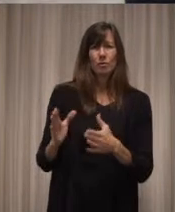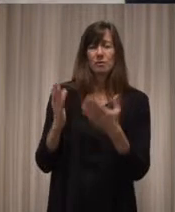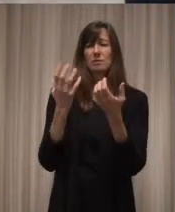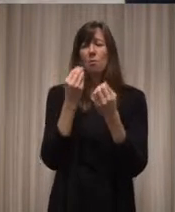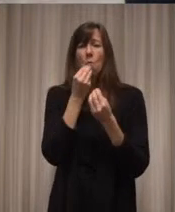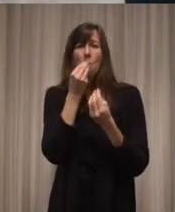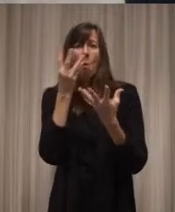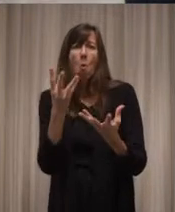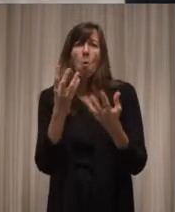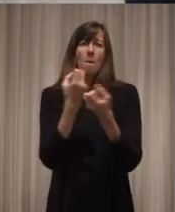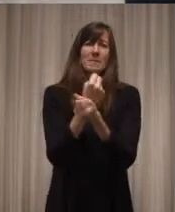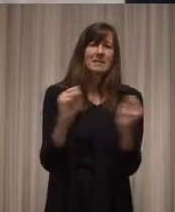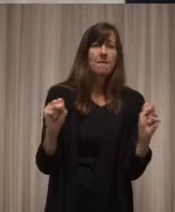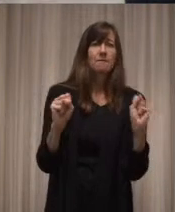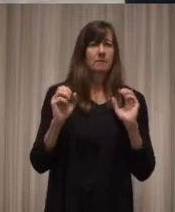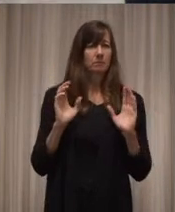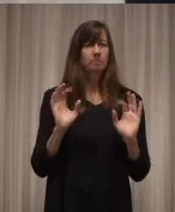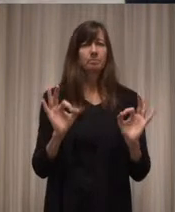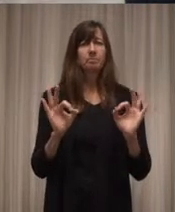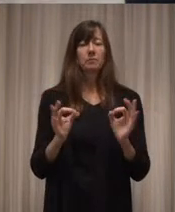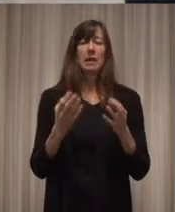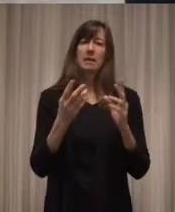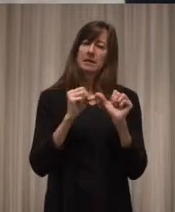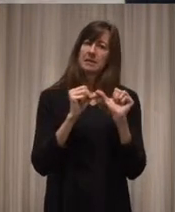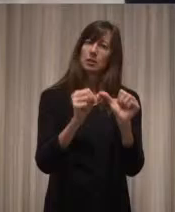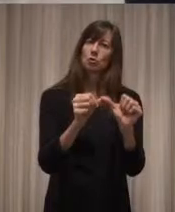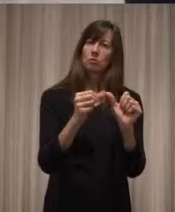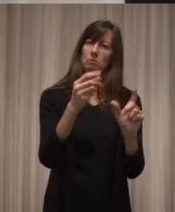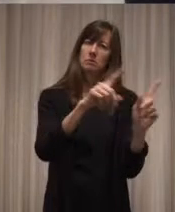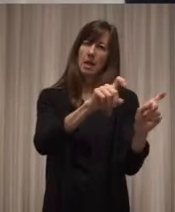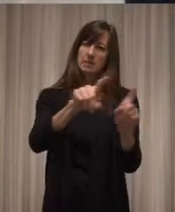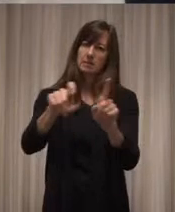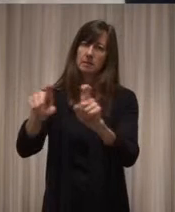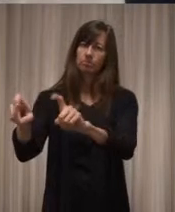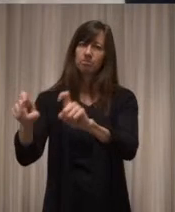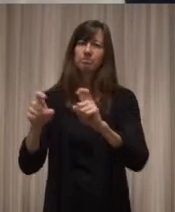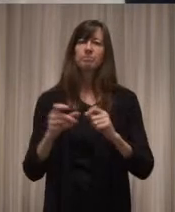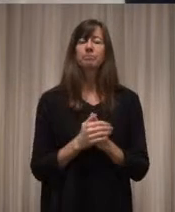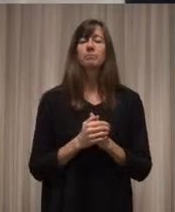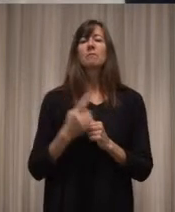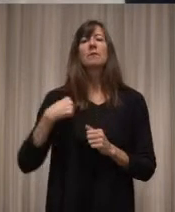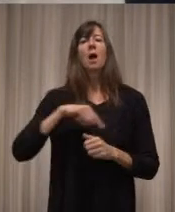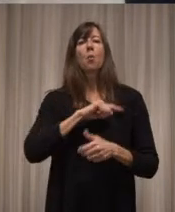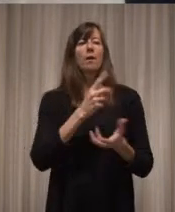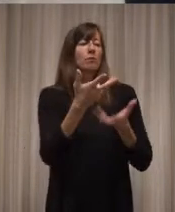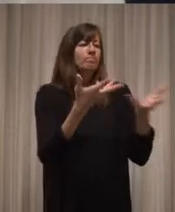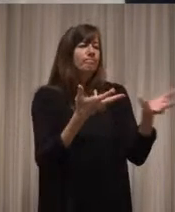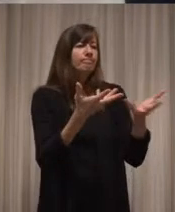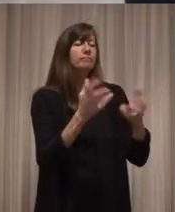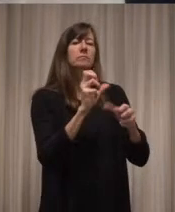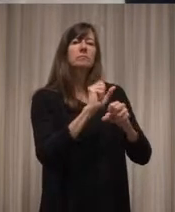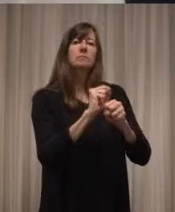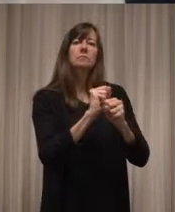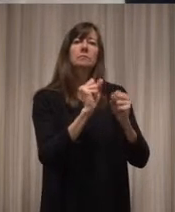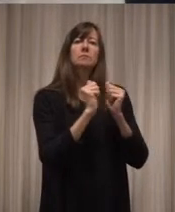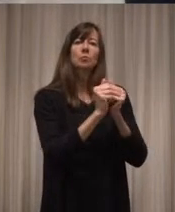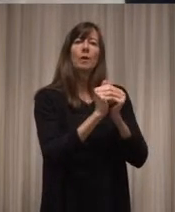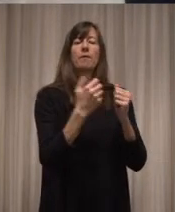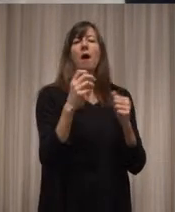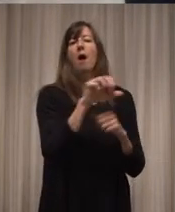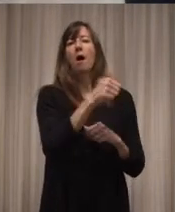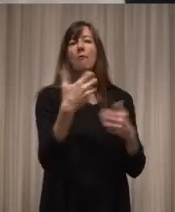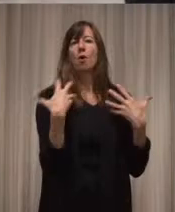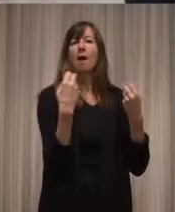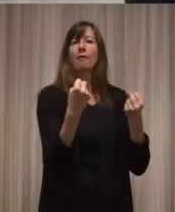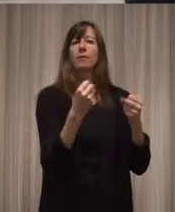robust testing capacity. We are continuing to press and work with our other healthcare partners to add more testing at other sites as